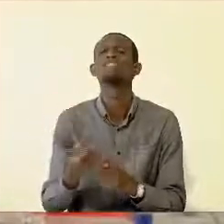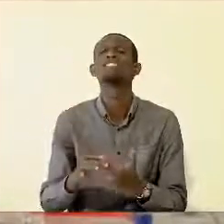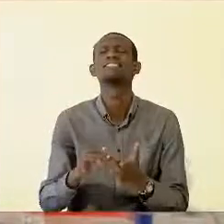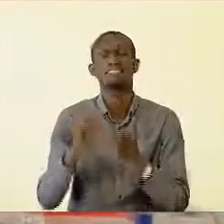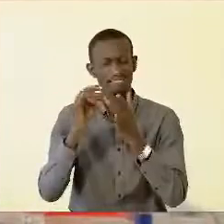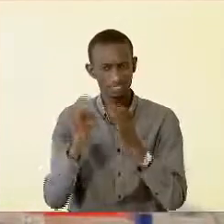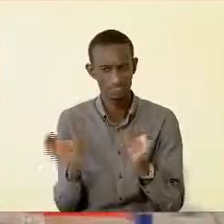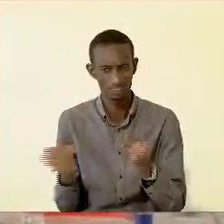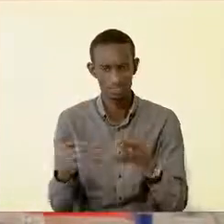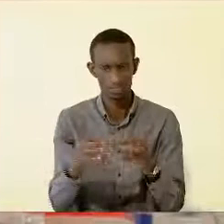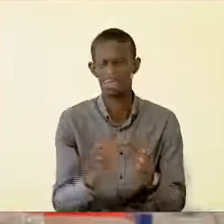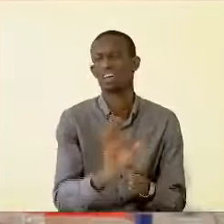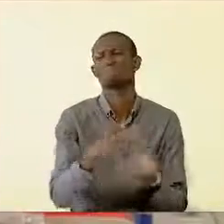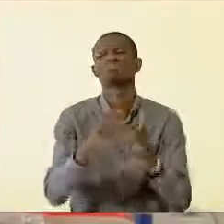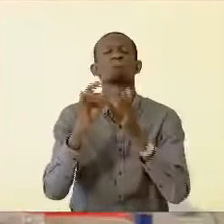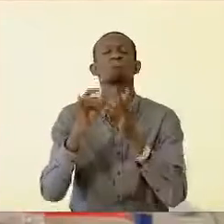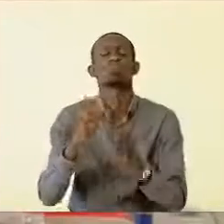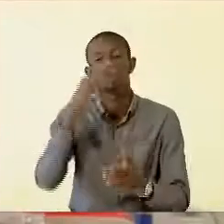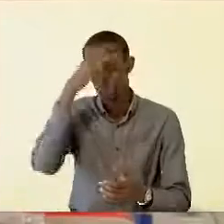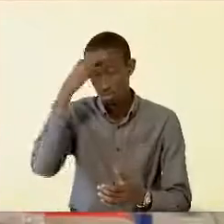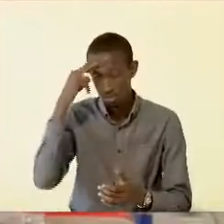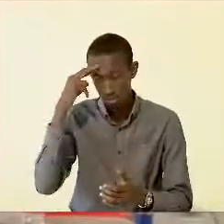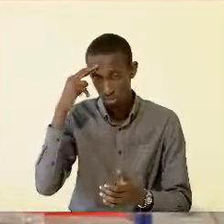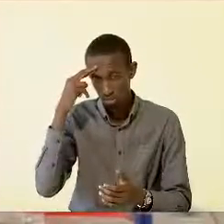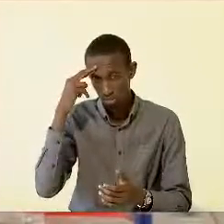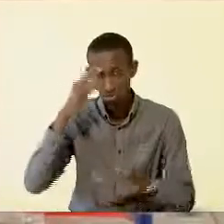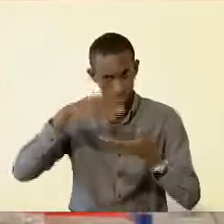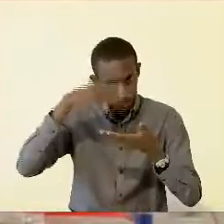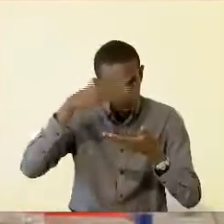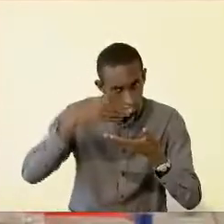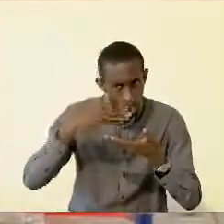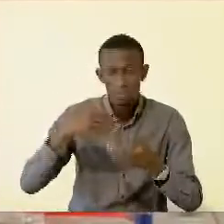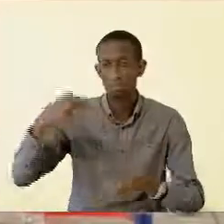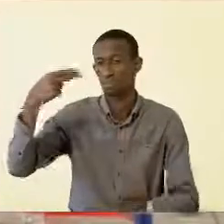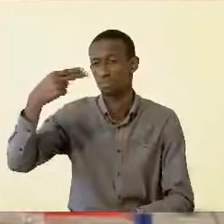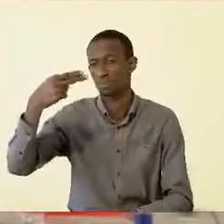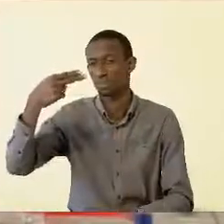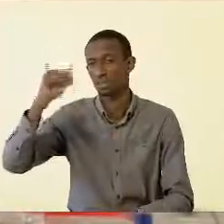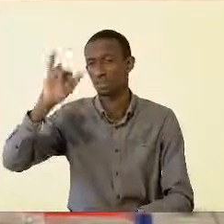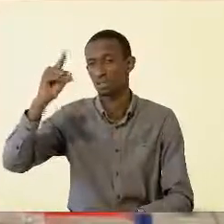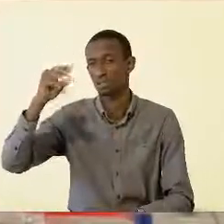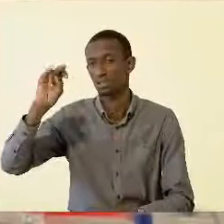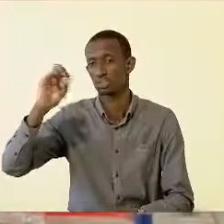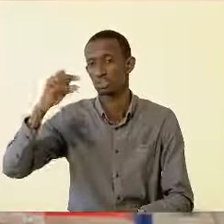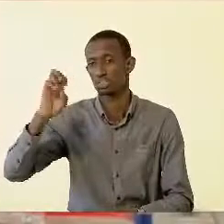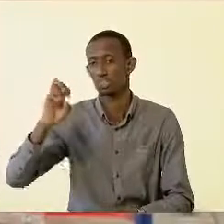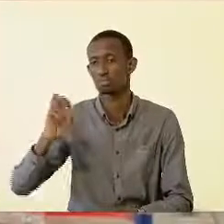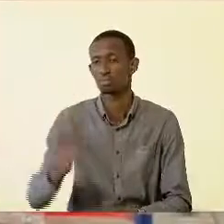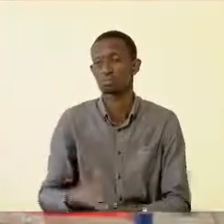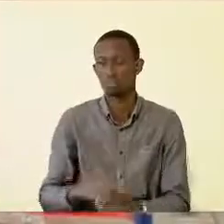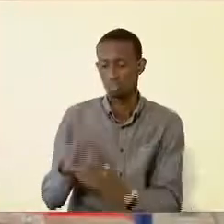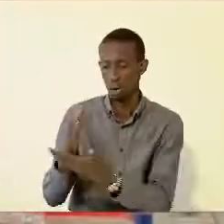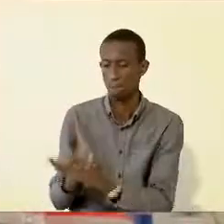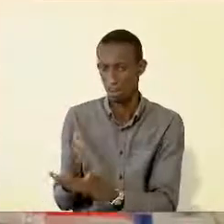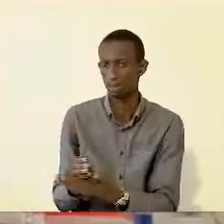group. And that is the reason why we study hydrogen in another part, which is not